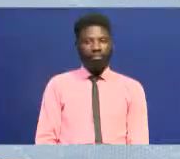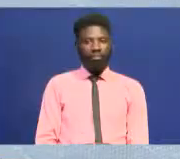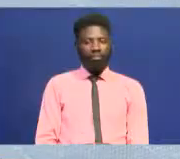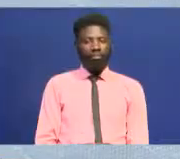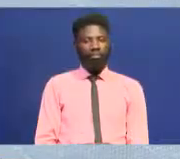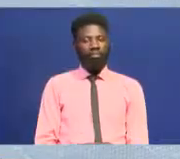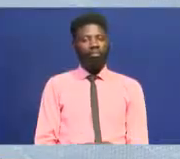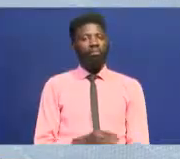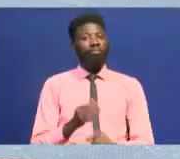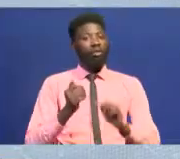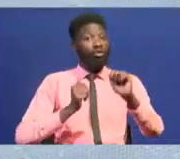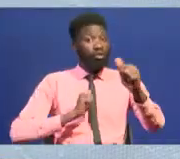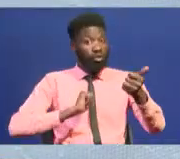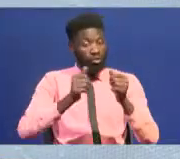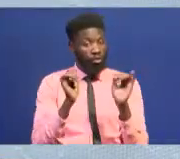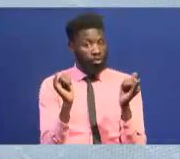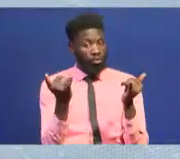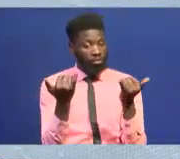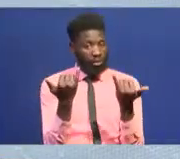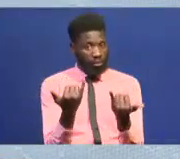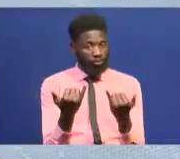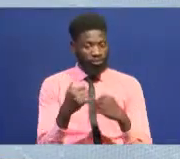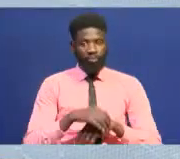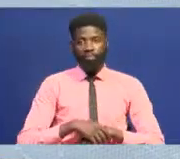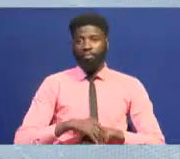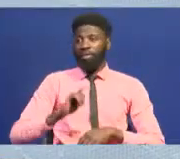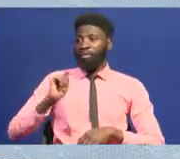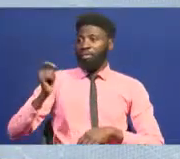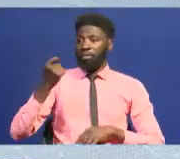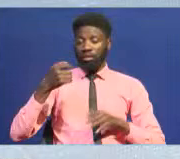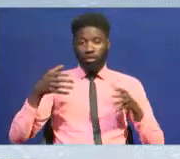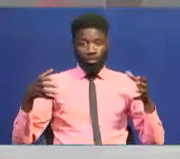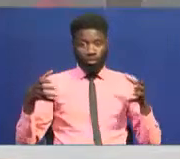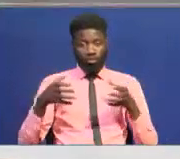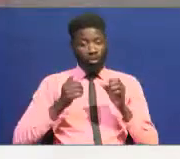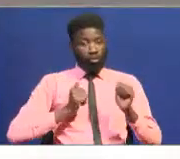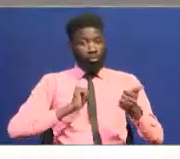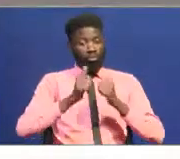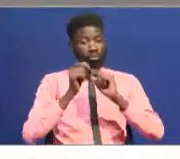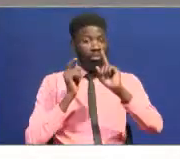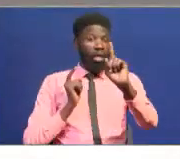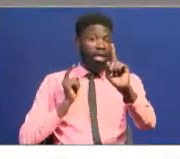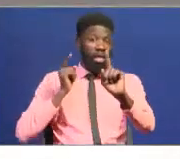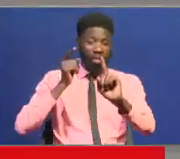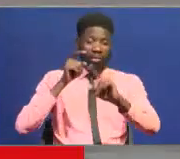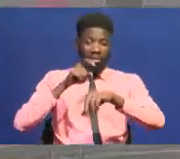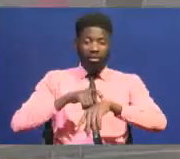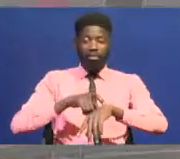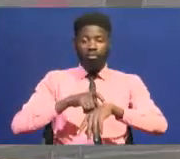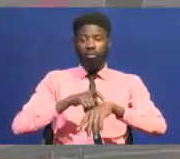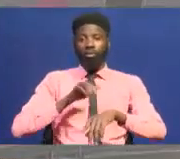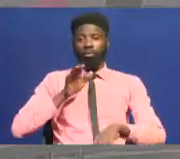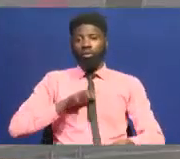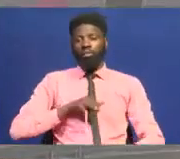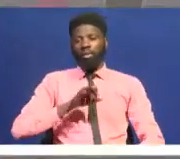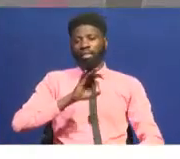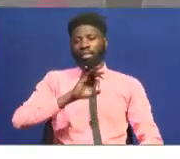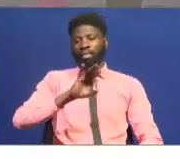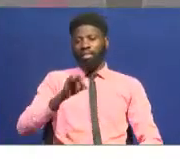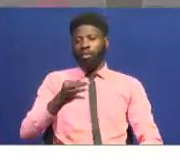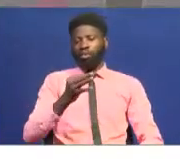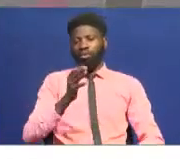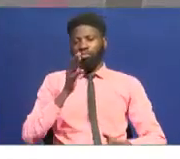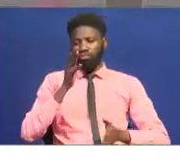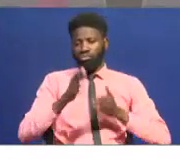And now finally, welcome to the world of sports. Kenyan athletes will seek to extend their dominance in the women 3,000 meter steeplechase